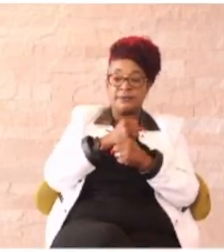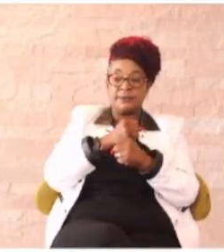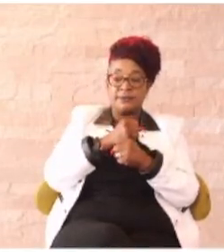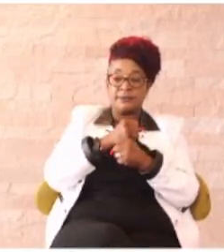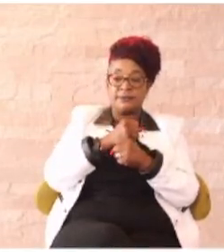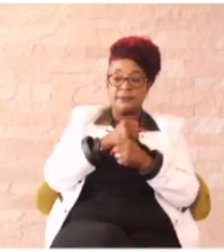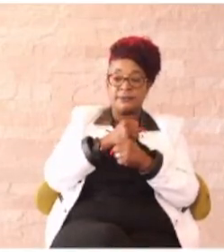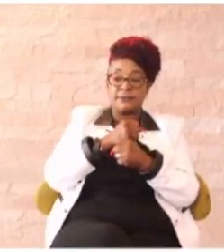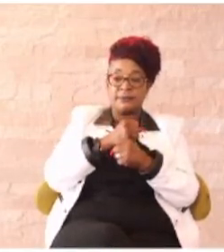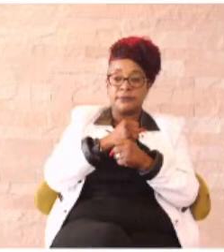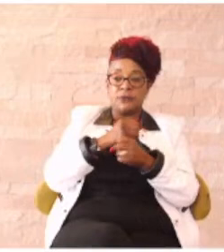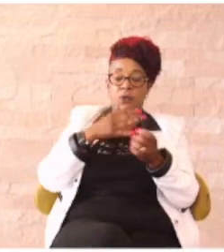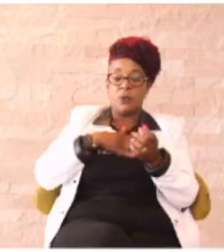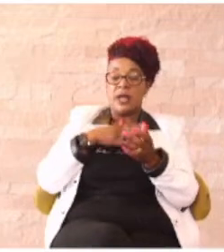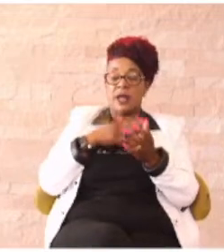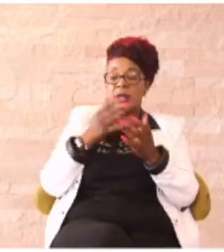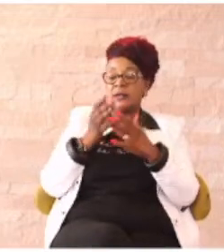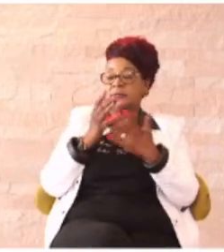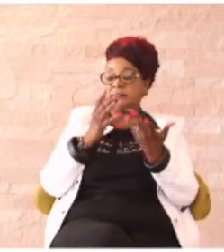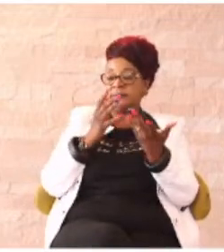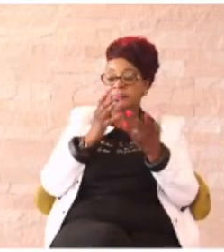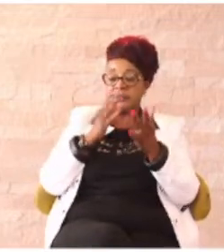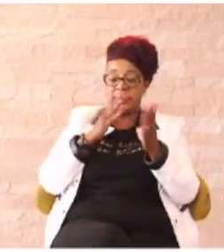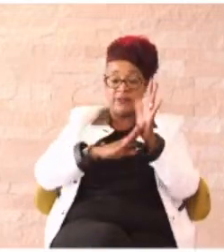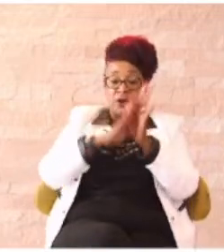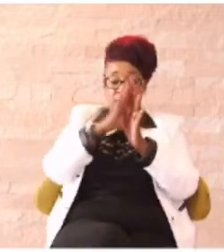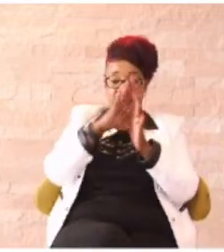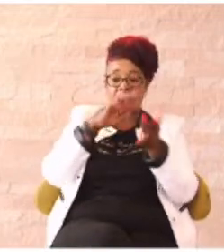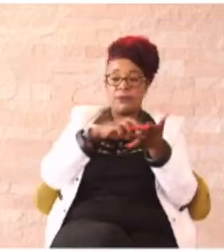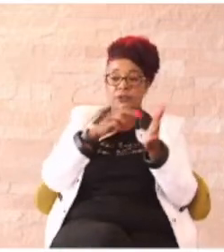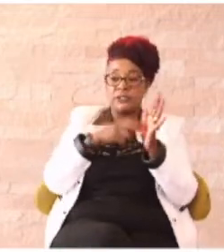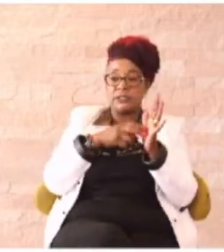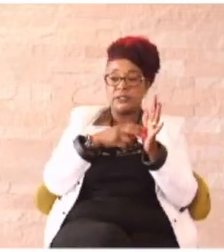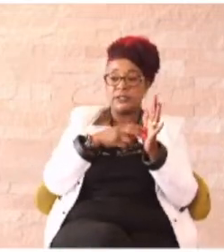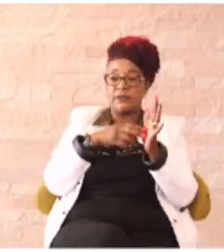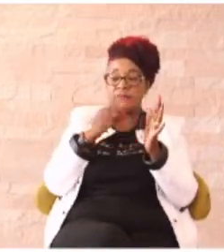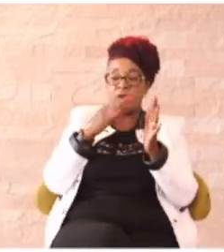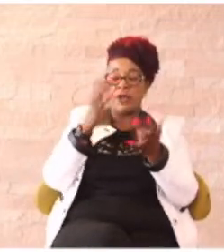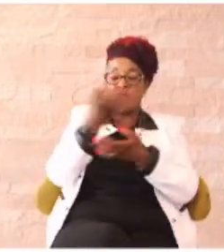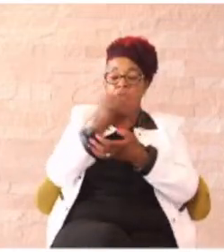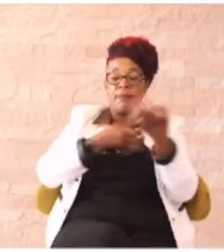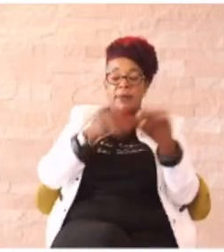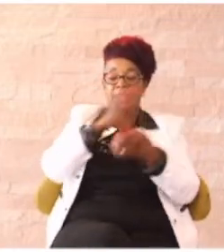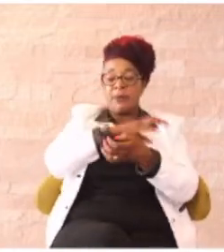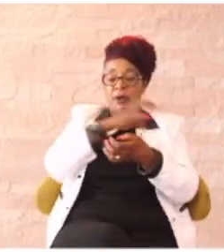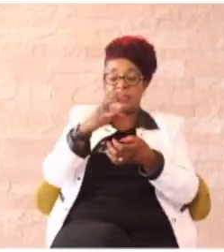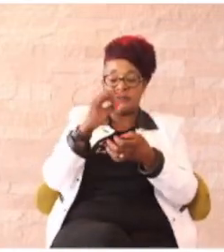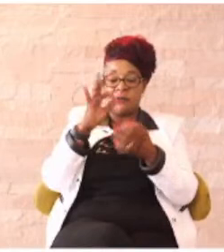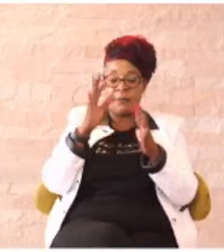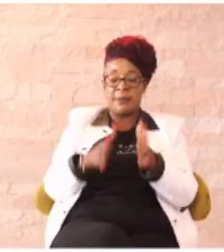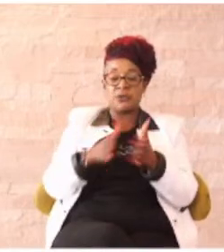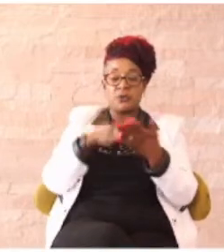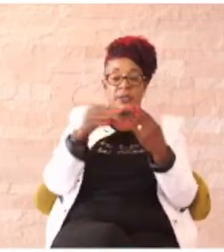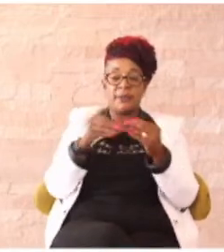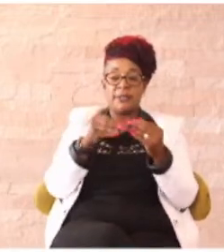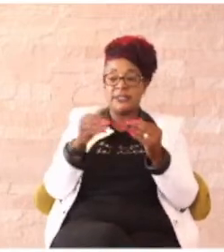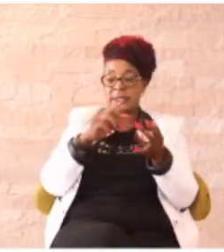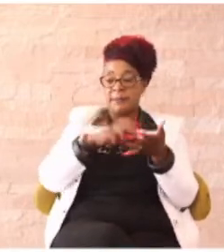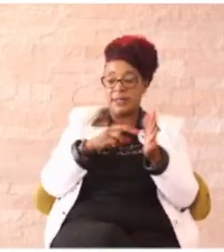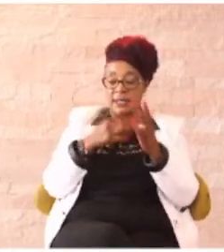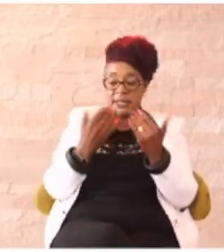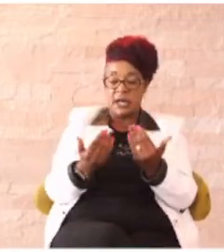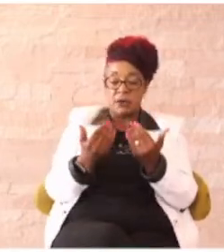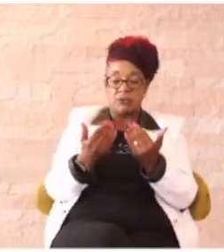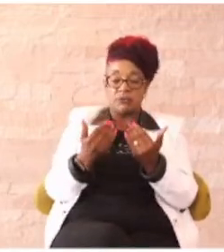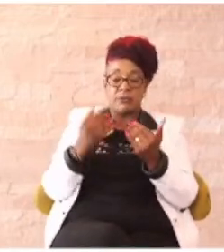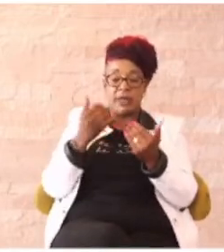SWDA is developing project proposal for the economic empowerment of people living with disabilities in group from other donors with